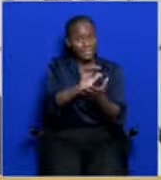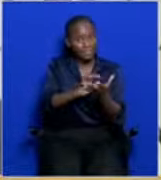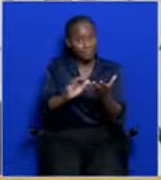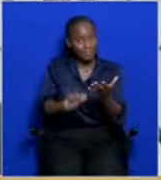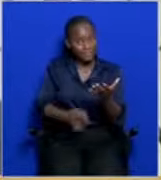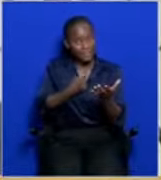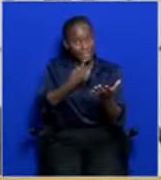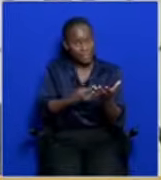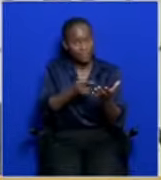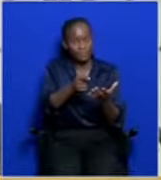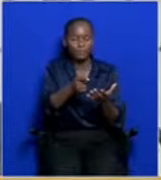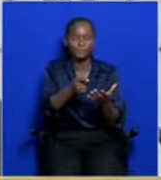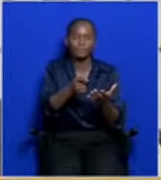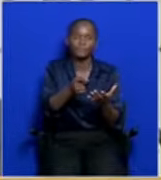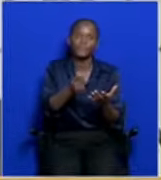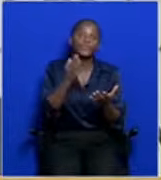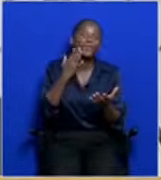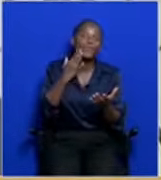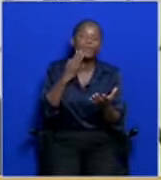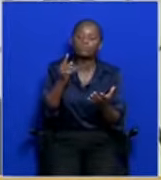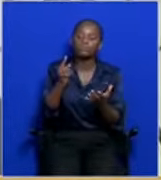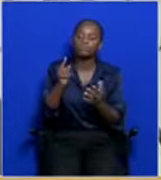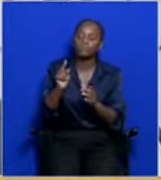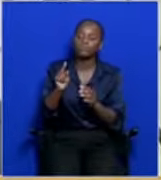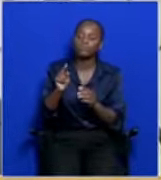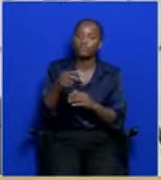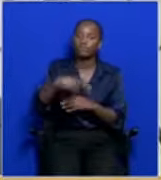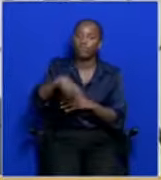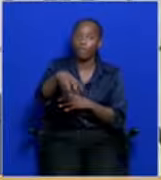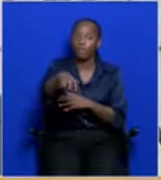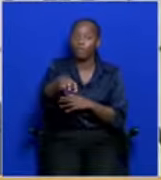they were traveling to Benoni, he was